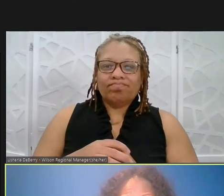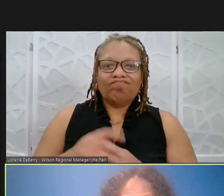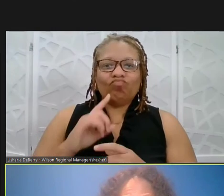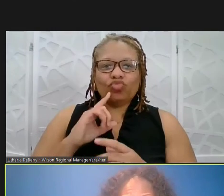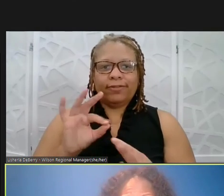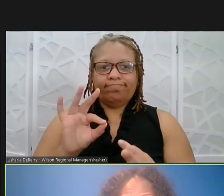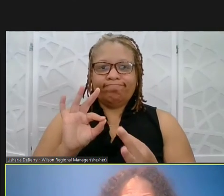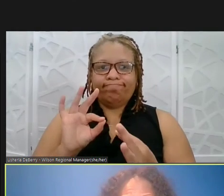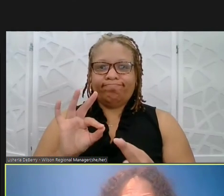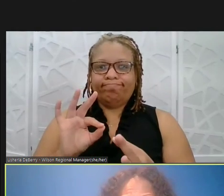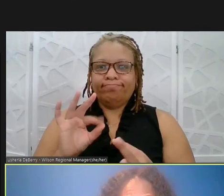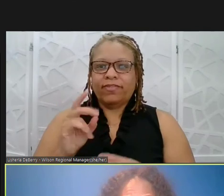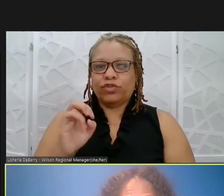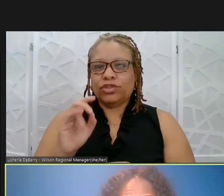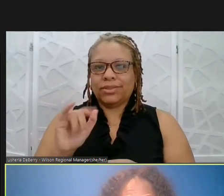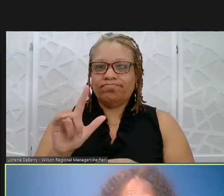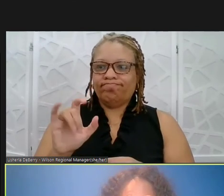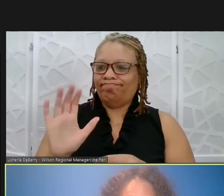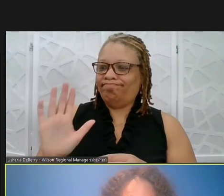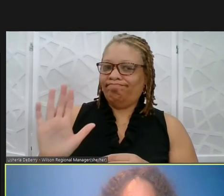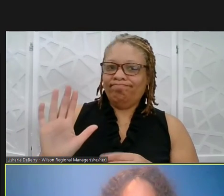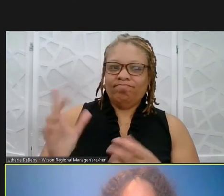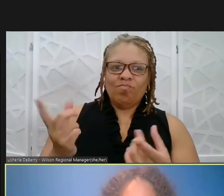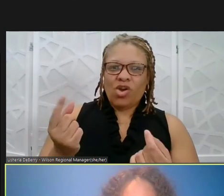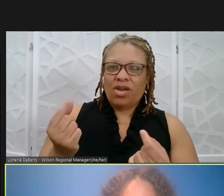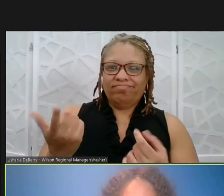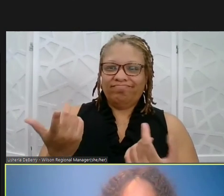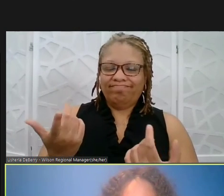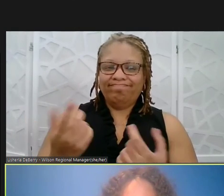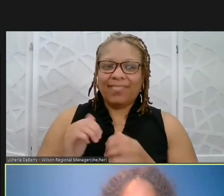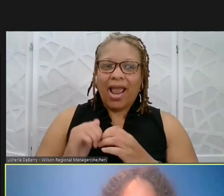it's someone that has a dual sensory loss.